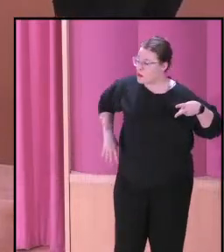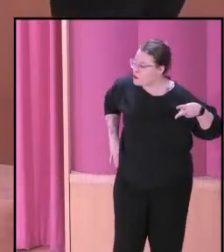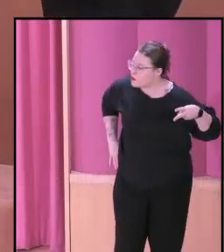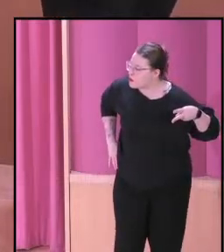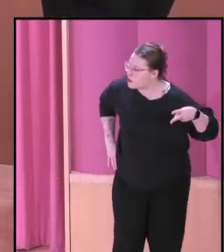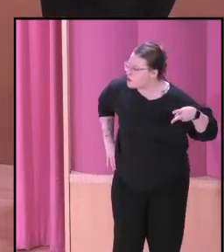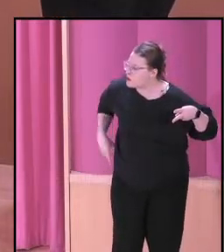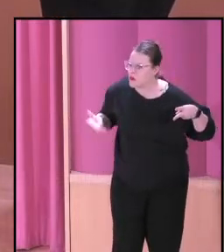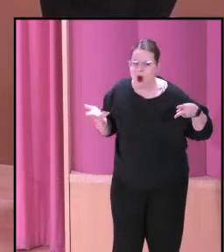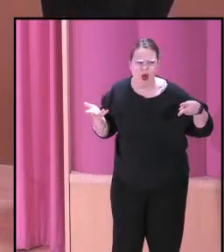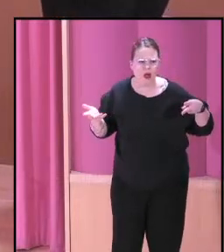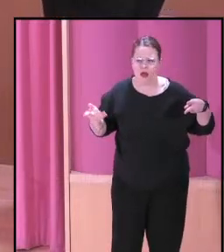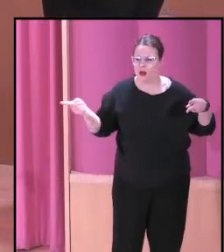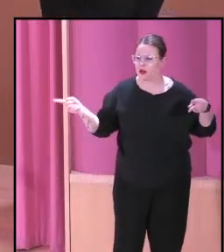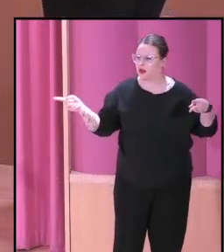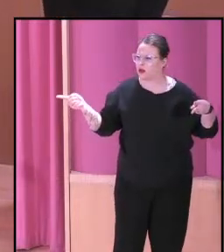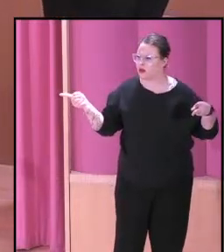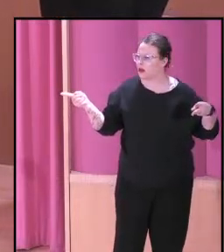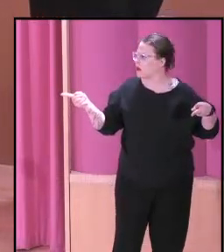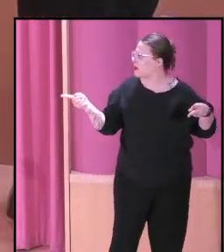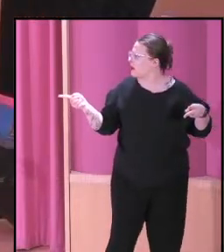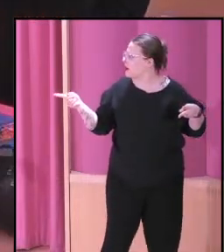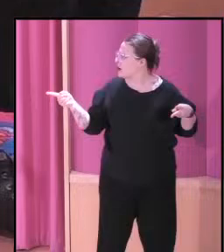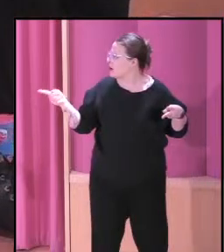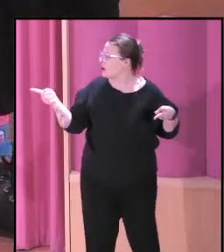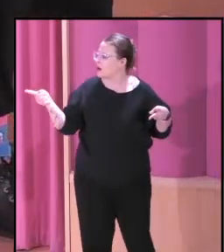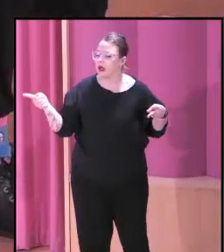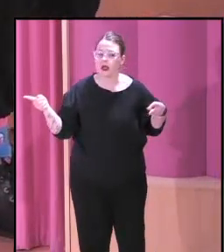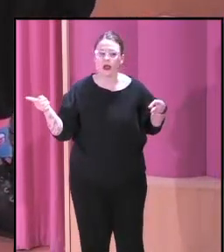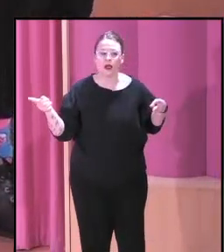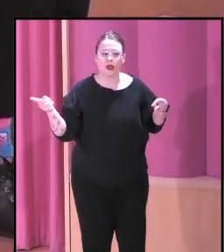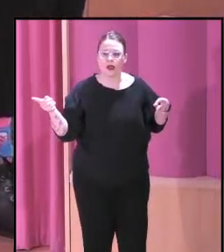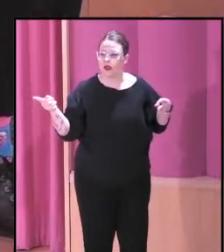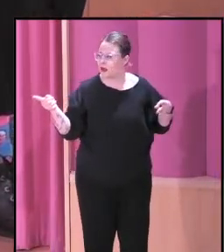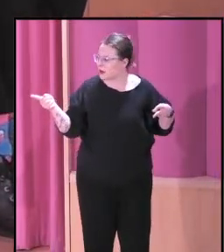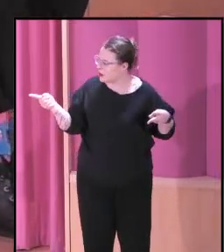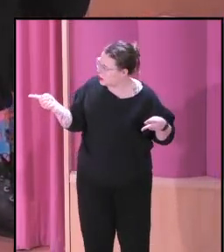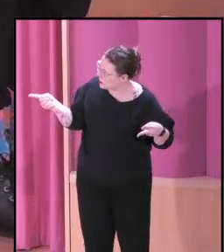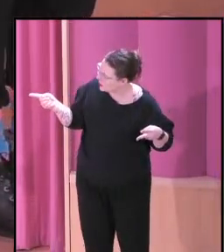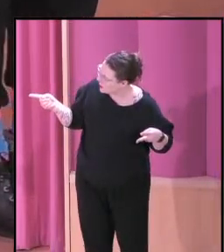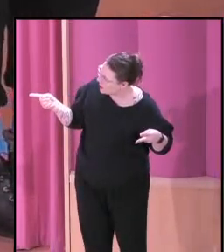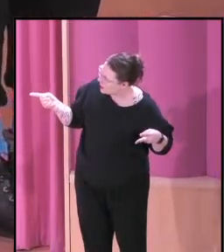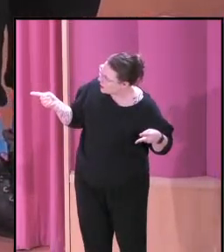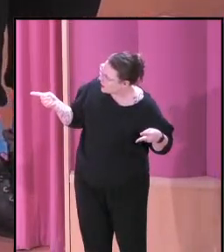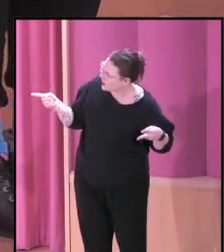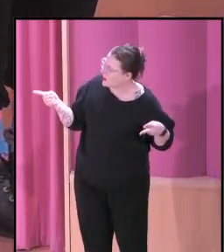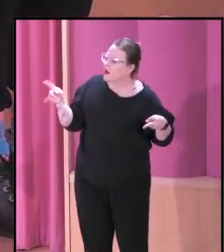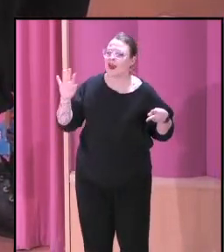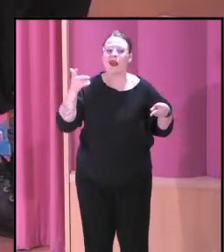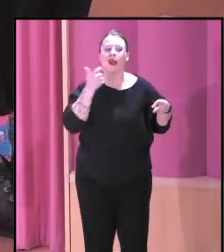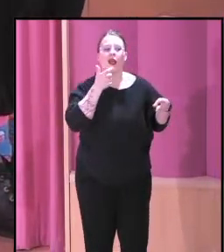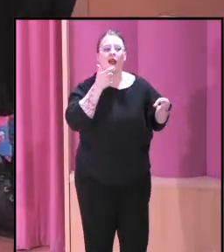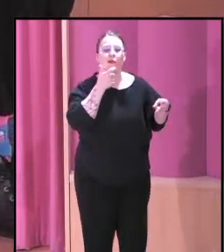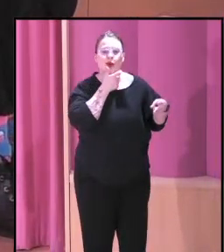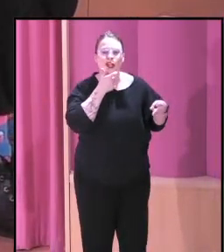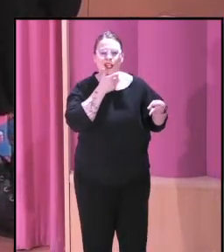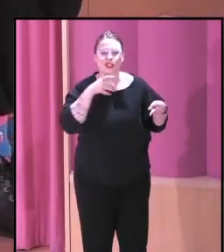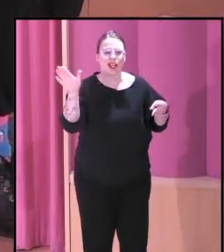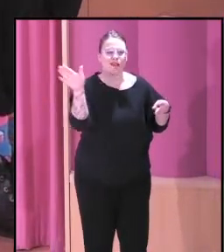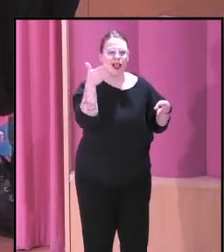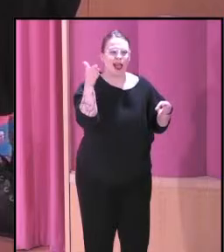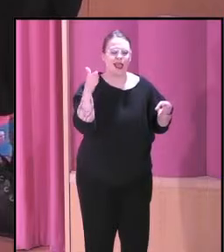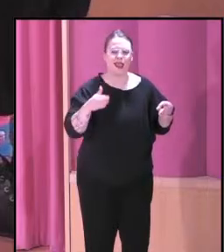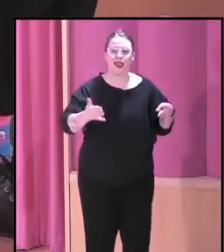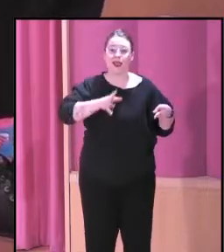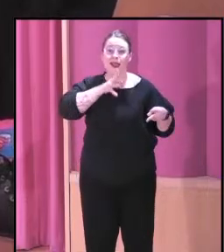What's that? It rhymes with Yiddish drag. It's the British flag,